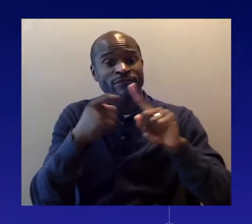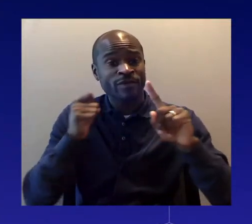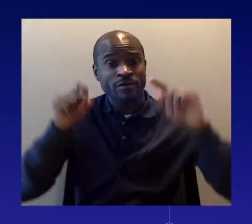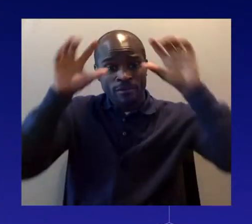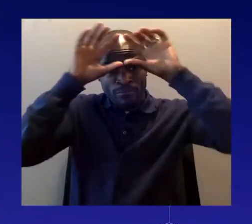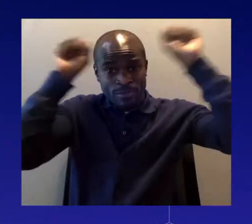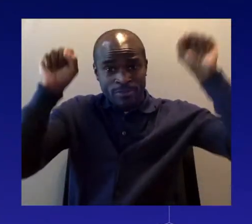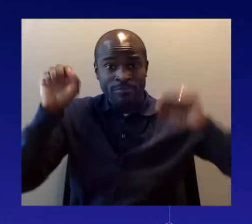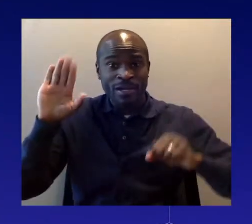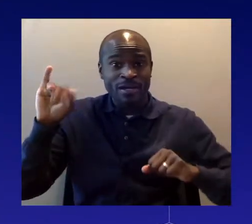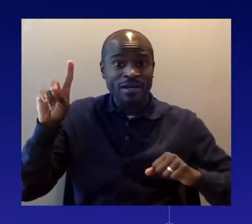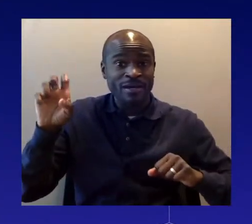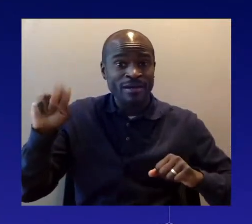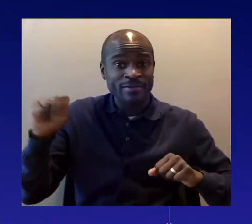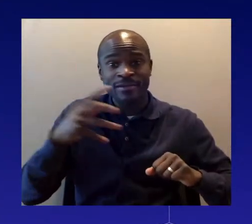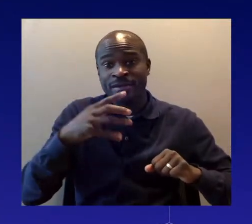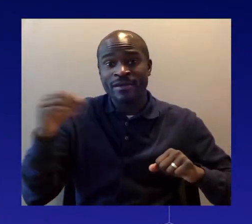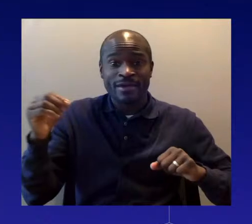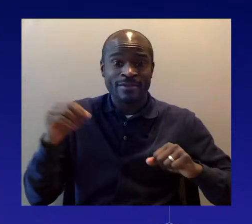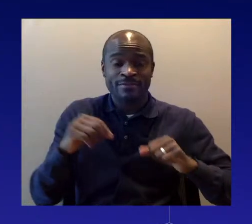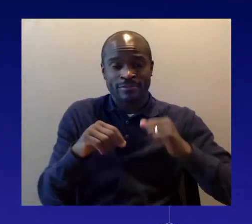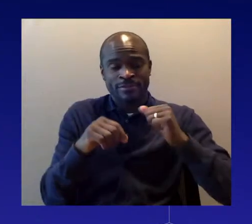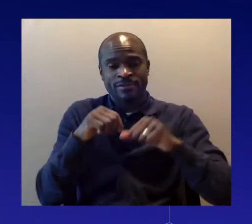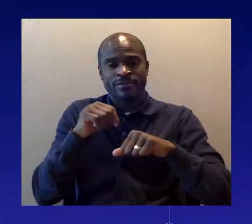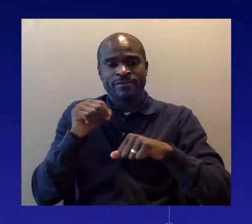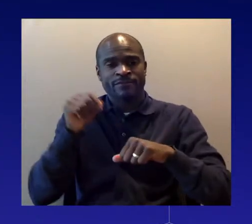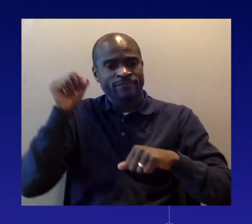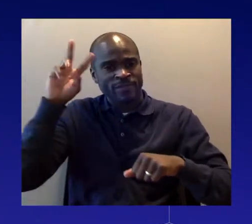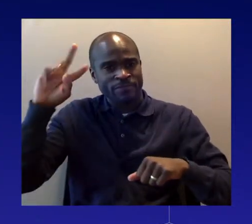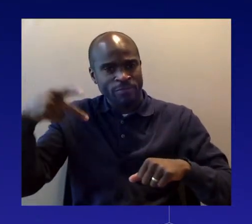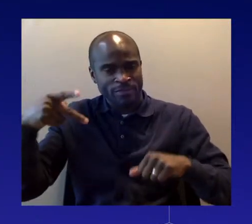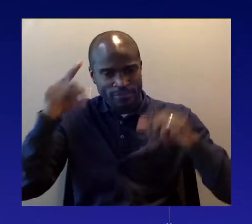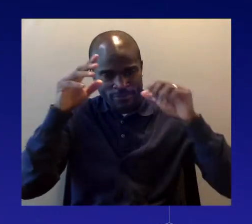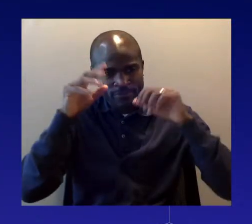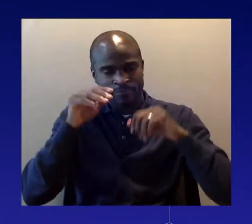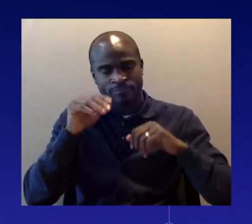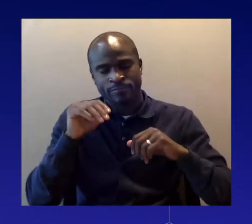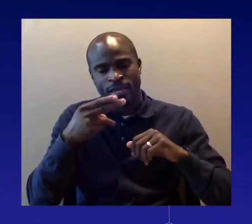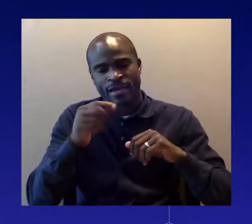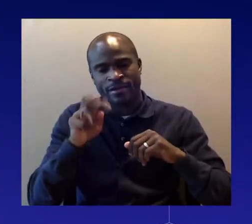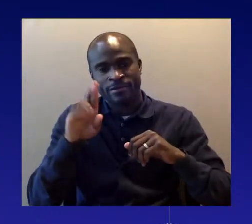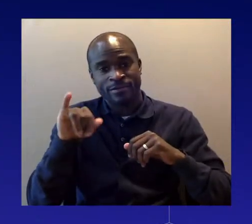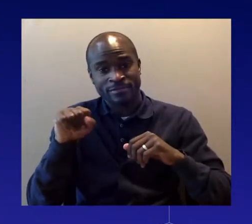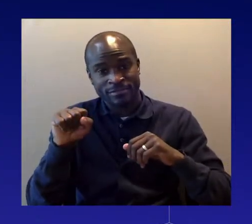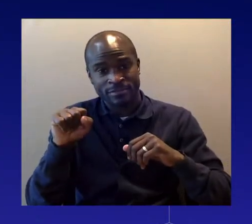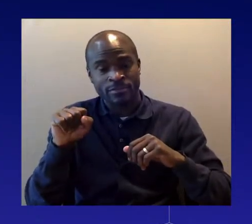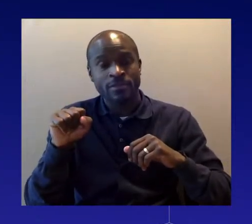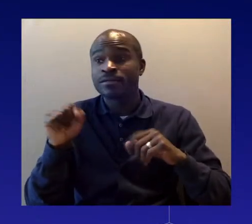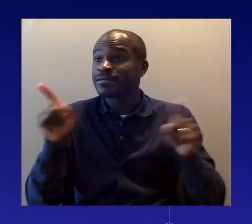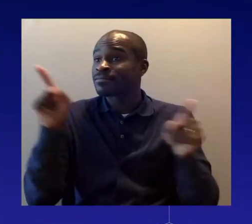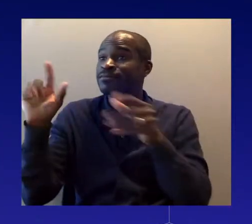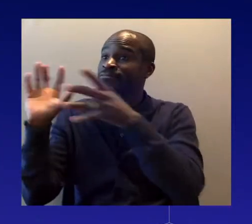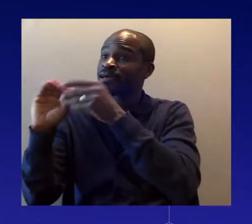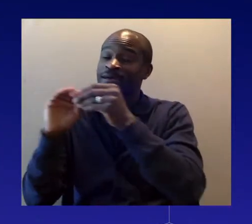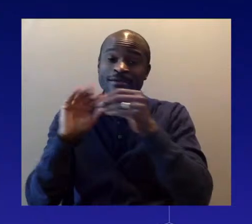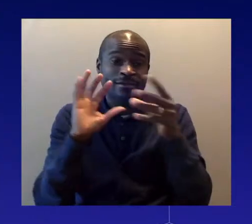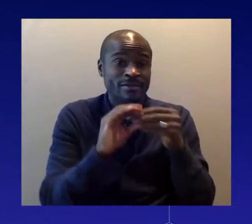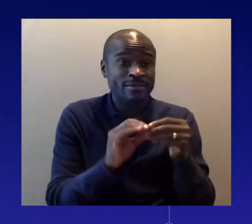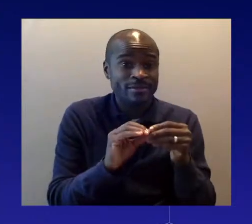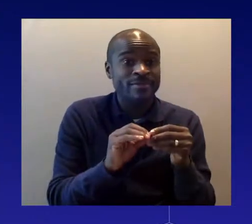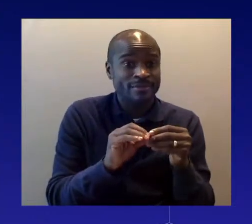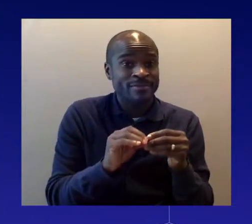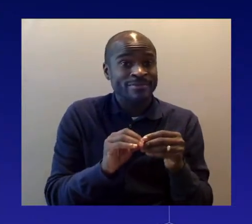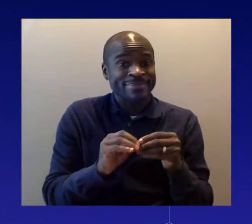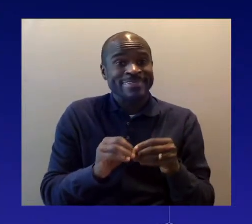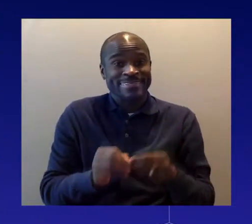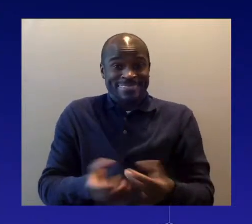often as possible, and we need to go visit you. I hope we're telegraphing that to you. And if we're not, then I'm going to say it again a little bit